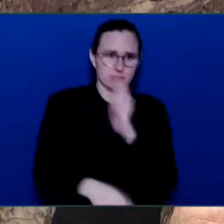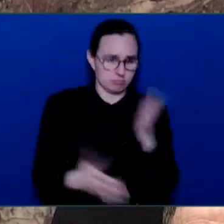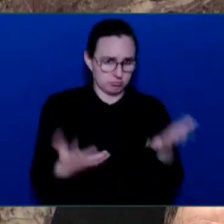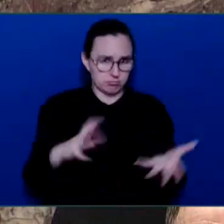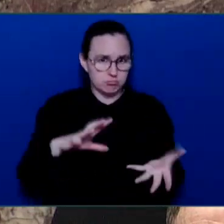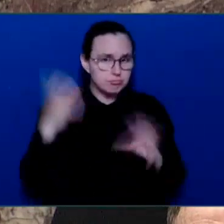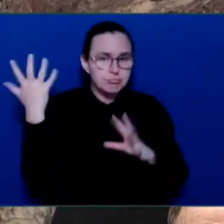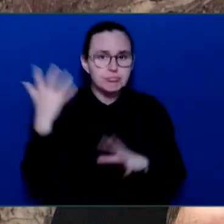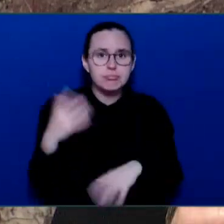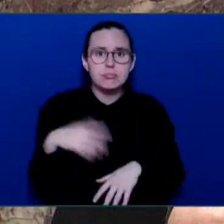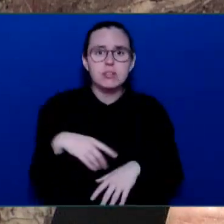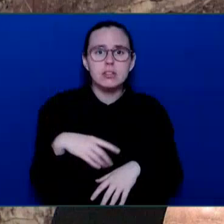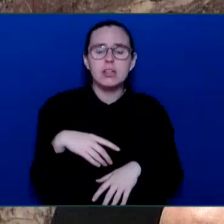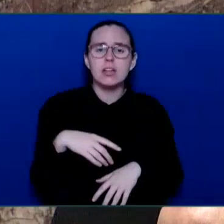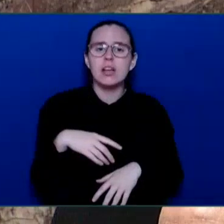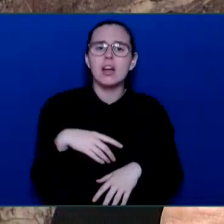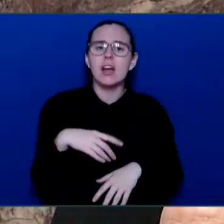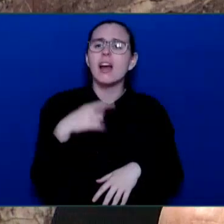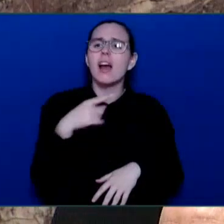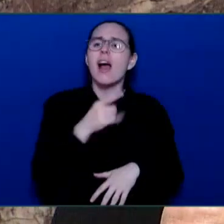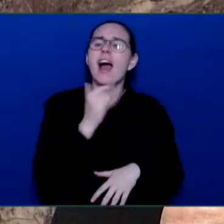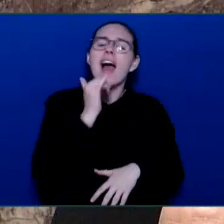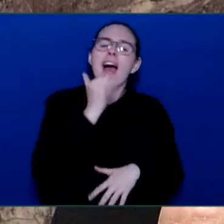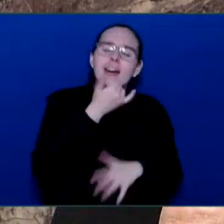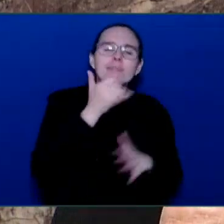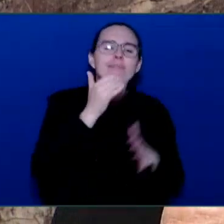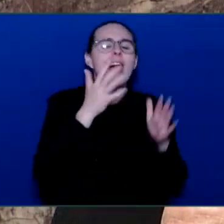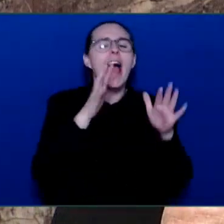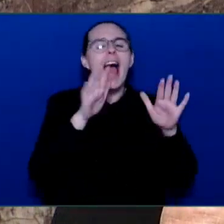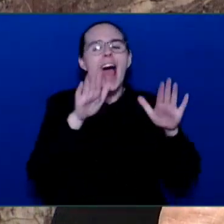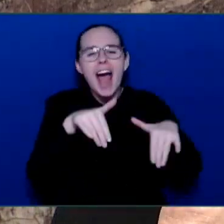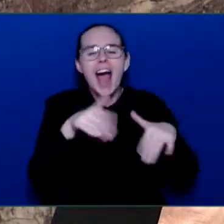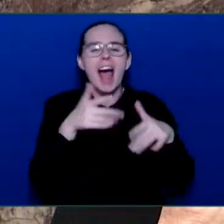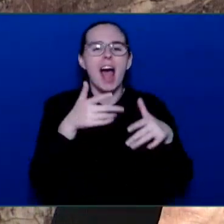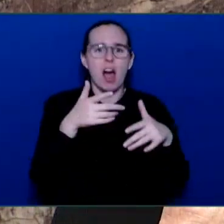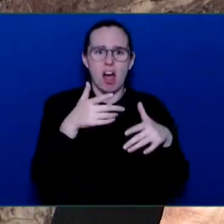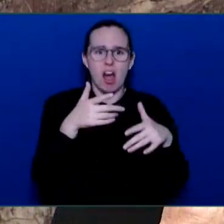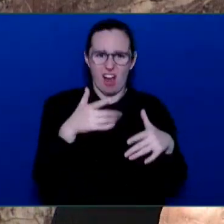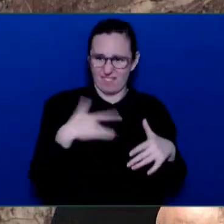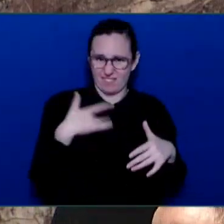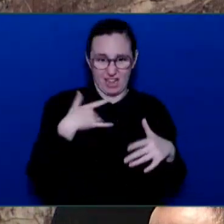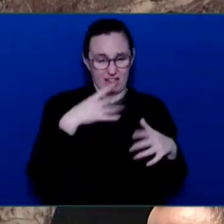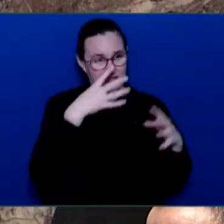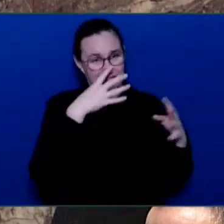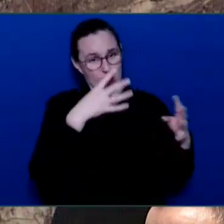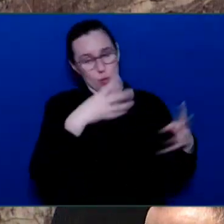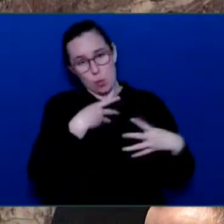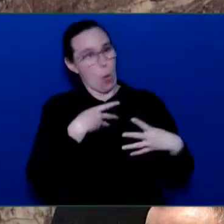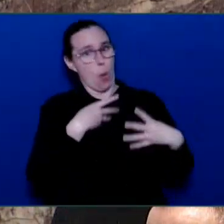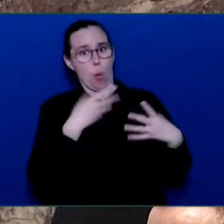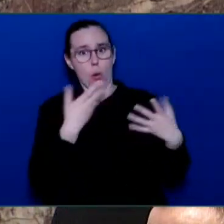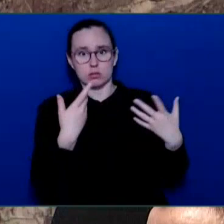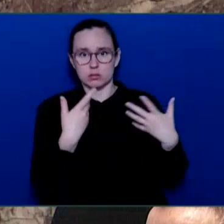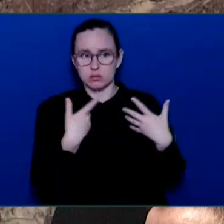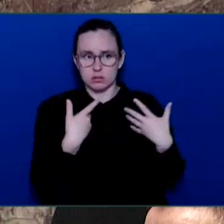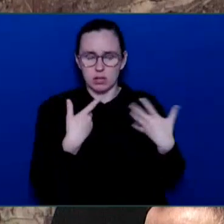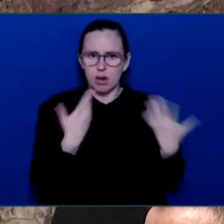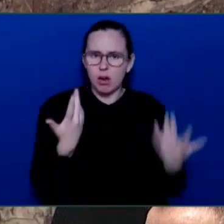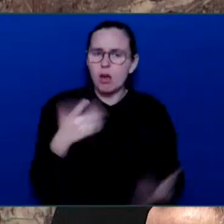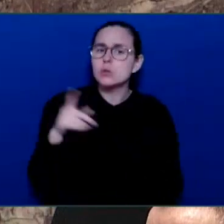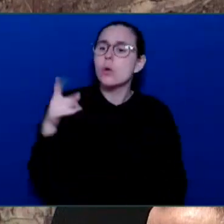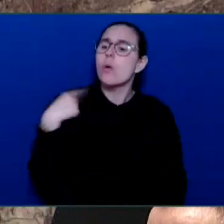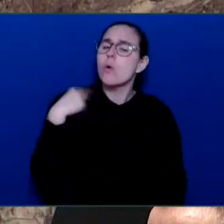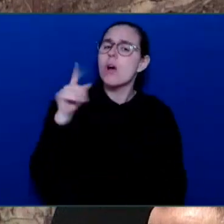has become the norm." End quote. So to the minister, today, patients like Kristen